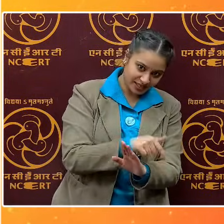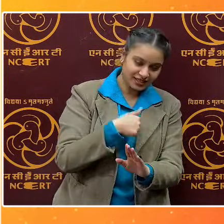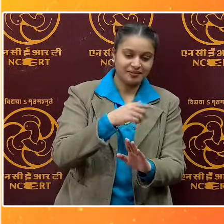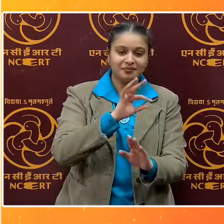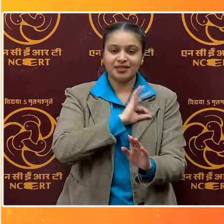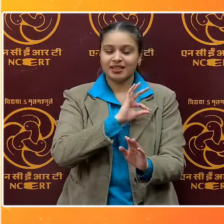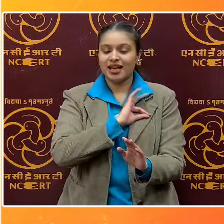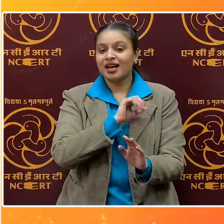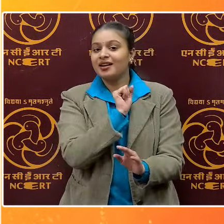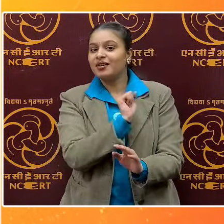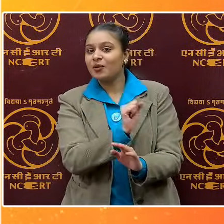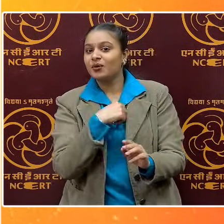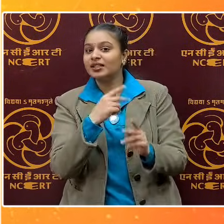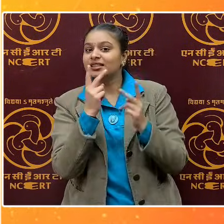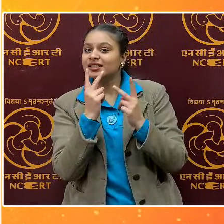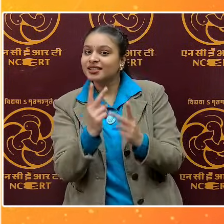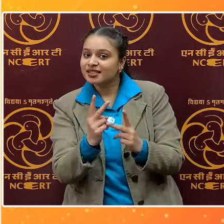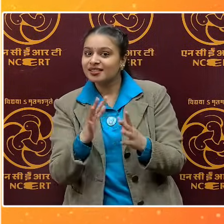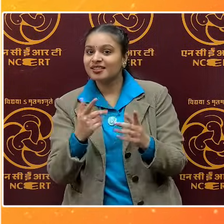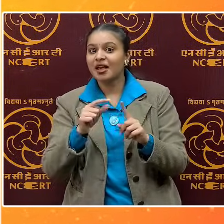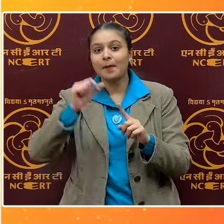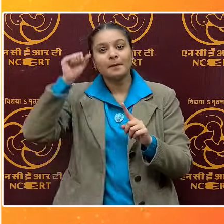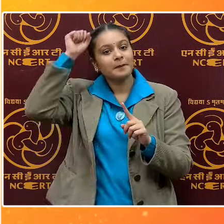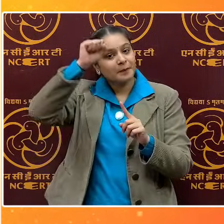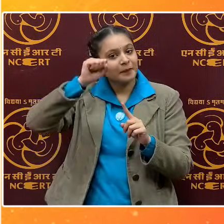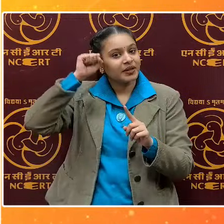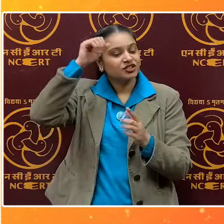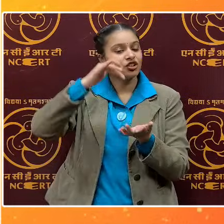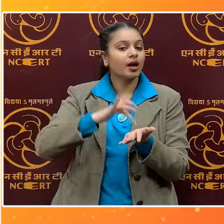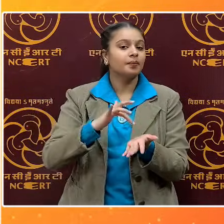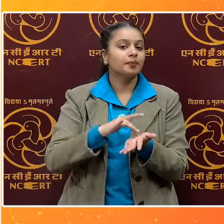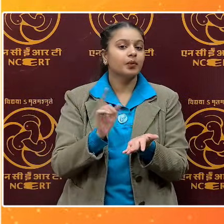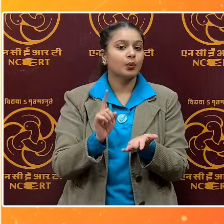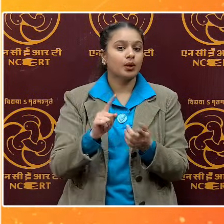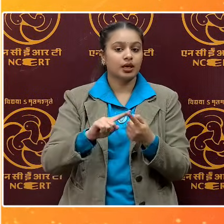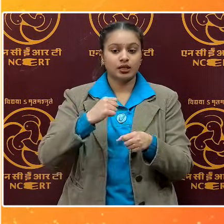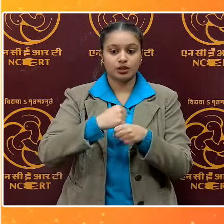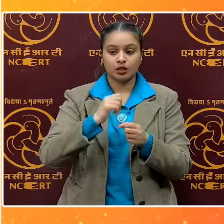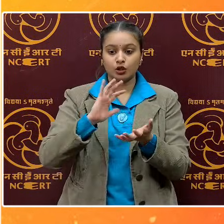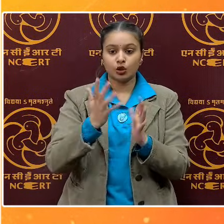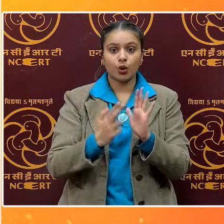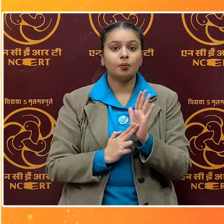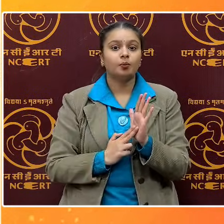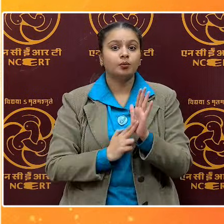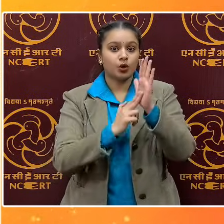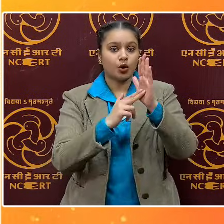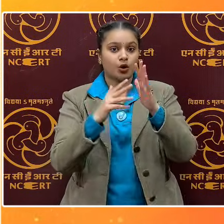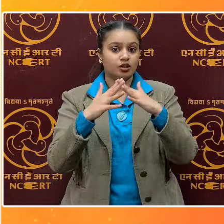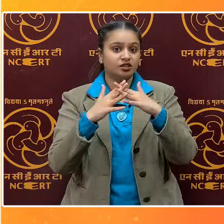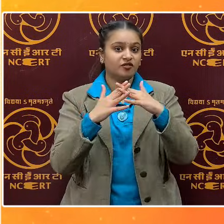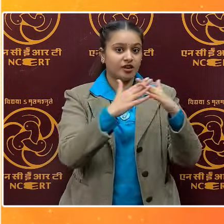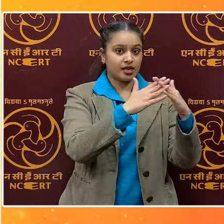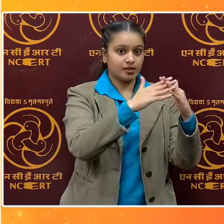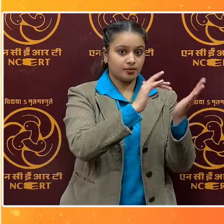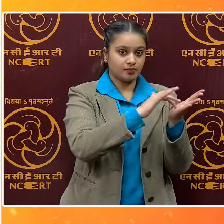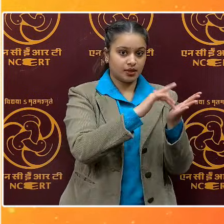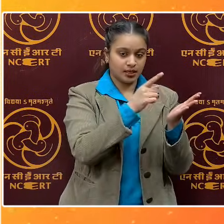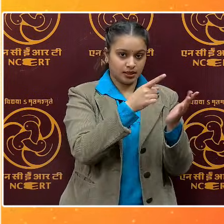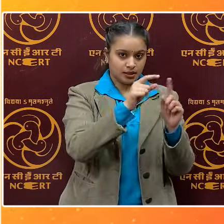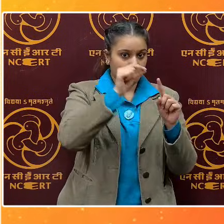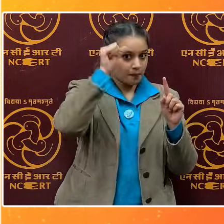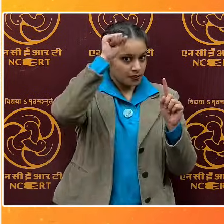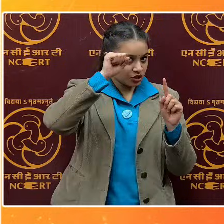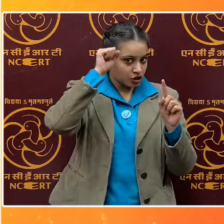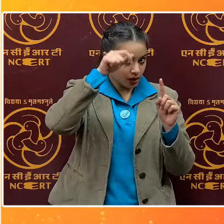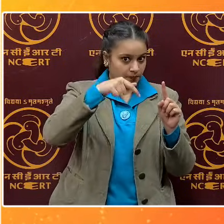like you to see that where Punjab is located. Sure. It is in the northwest of India. And over here we